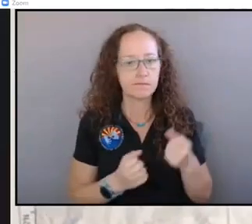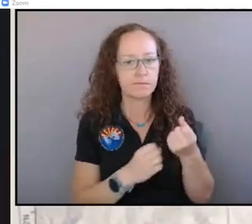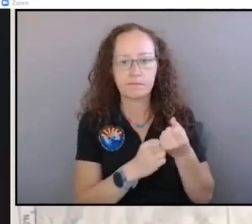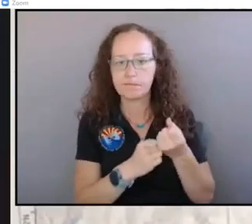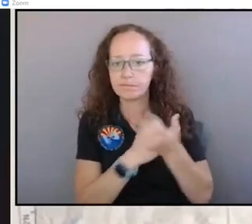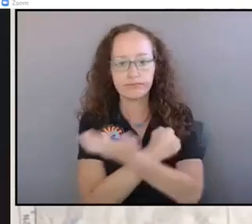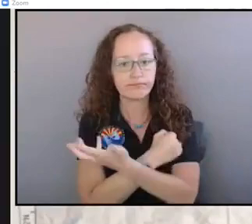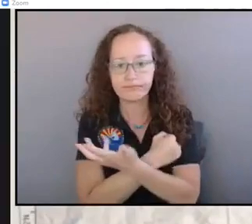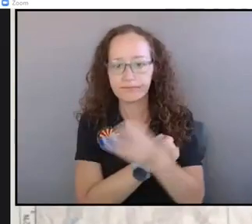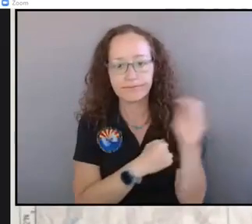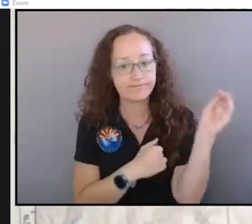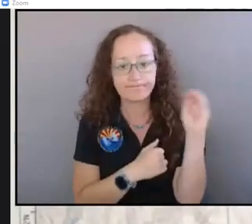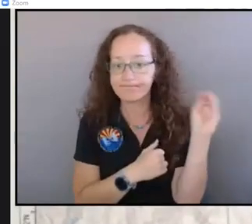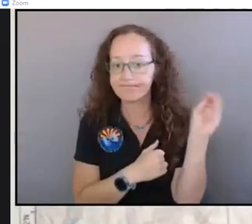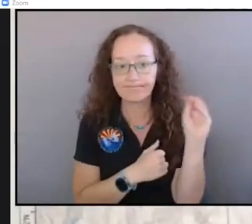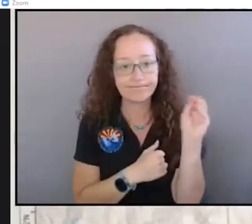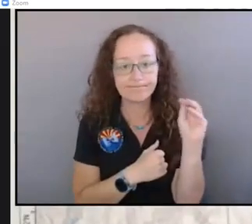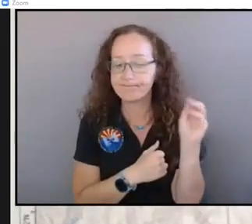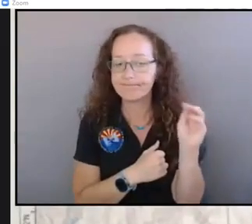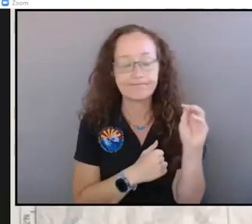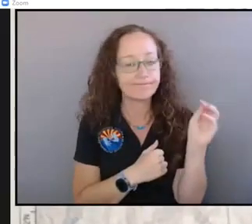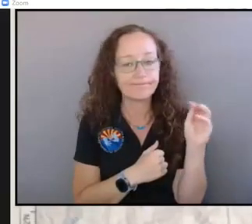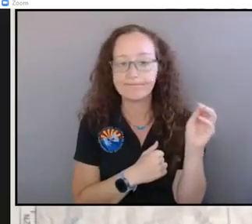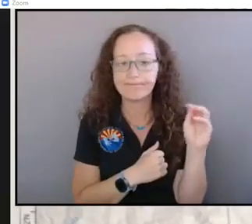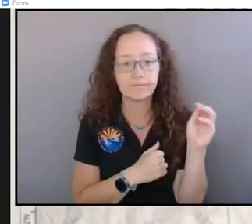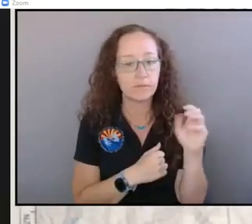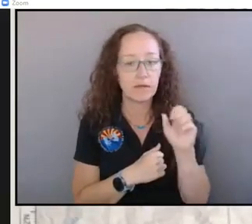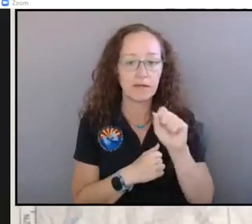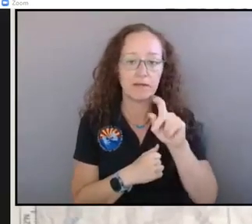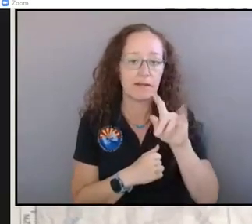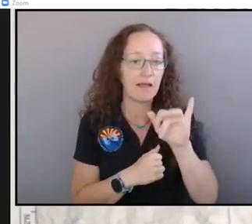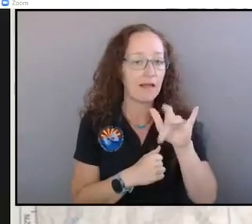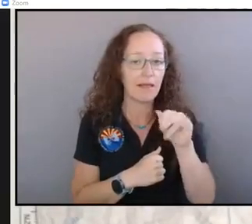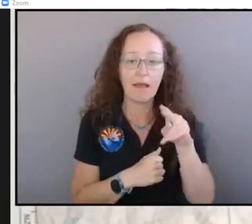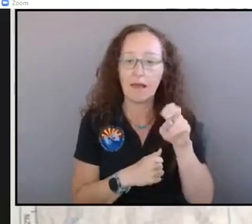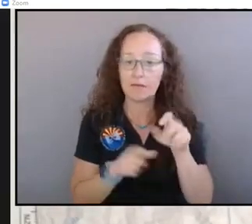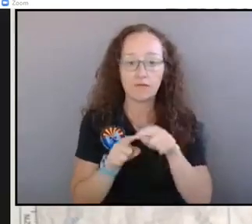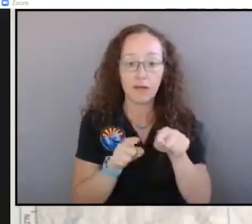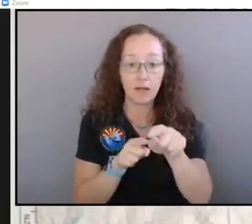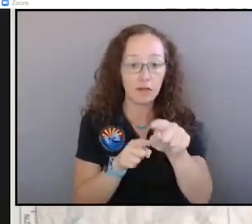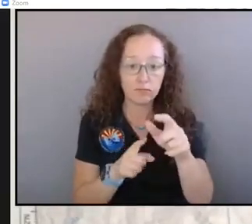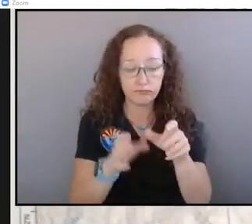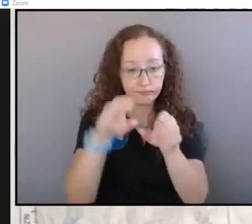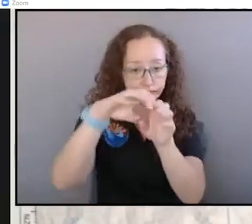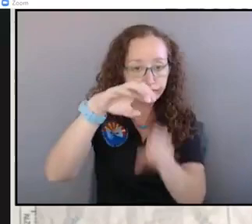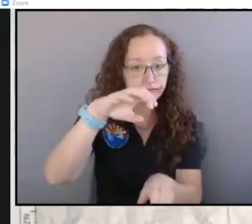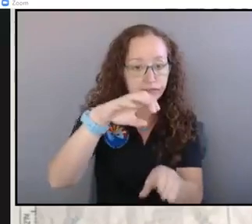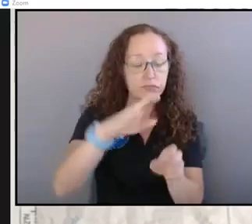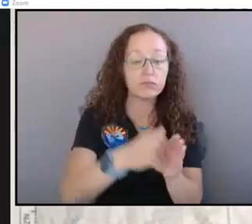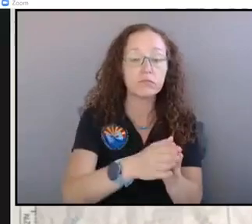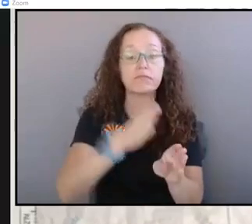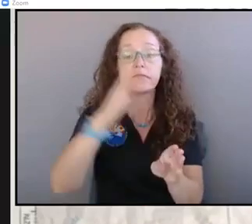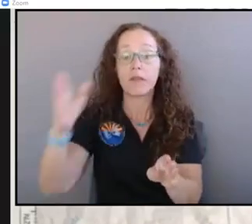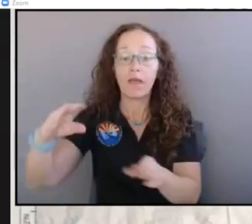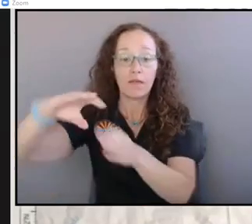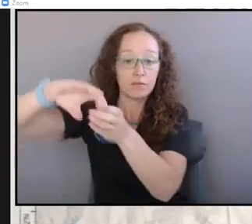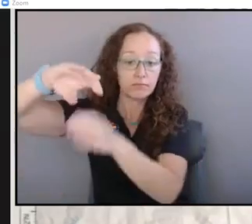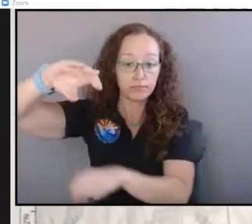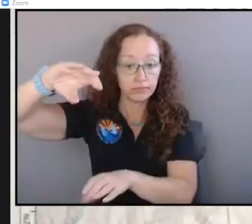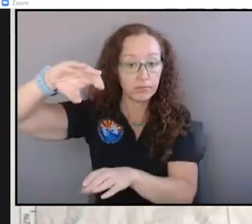on Skyline, and the indirect line that we have established is still there, and we have crews up on that,